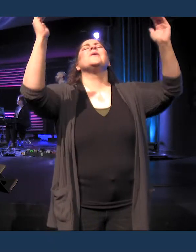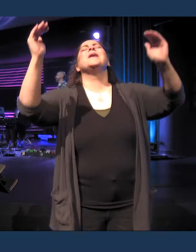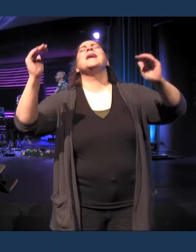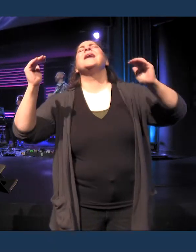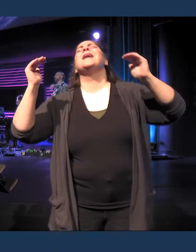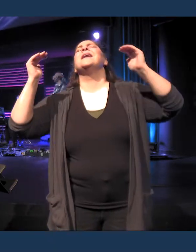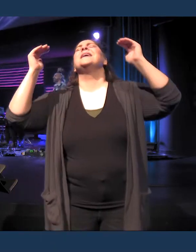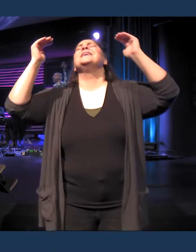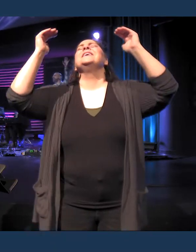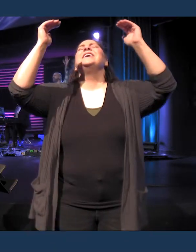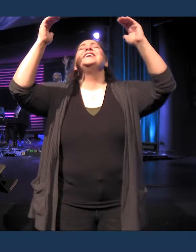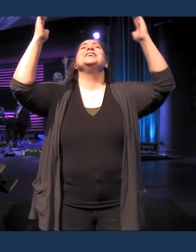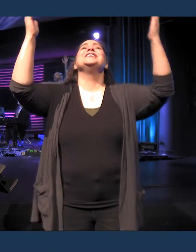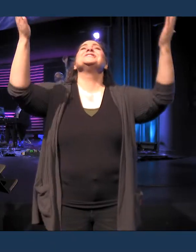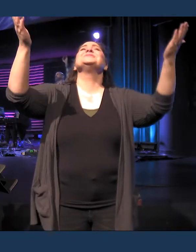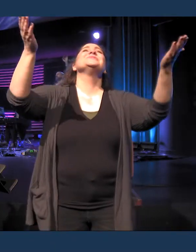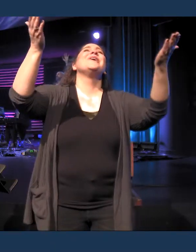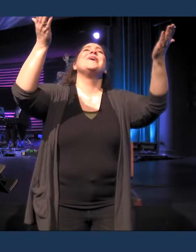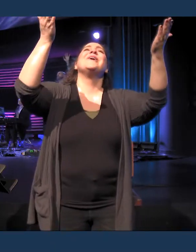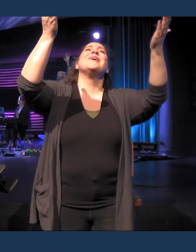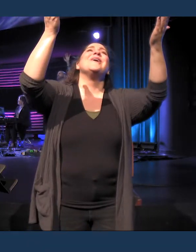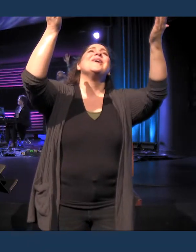thee. Oh, I